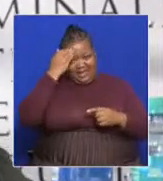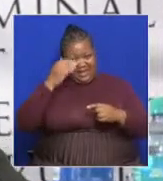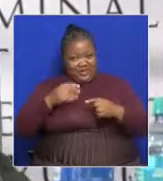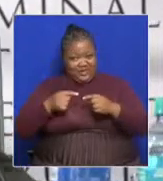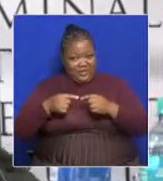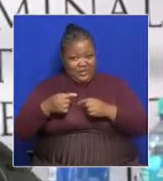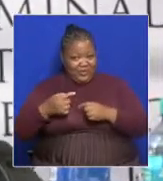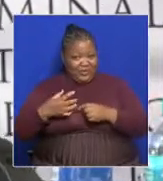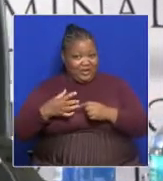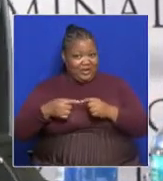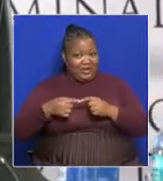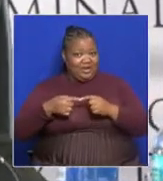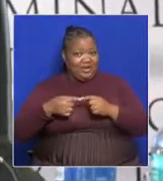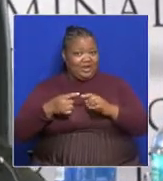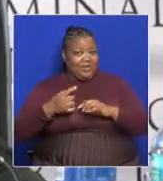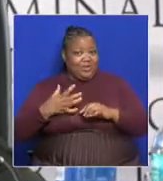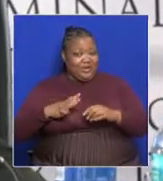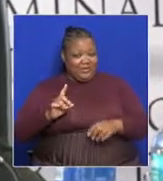problem.